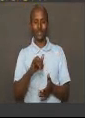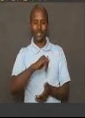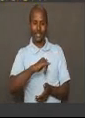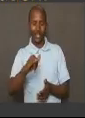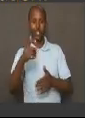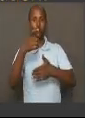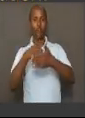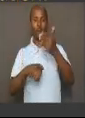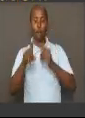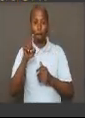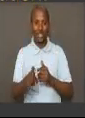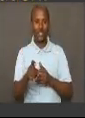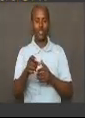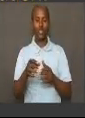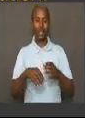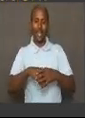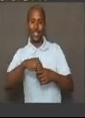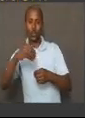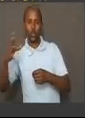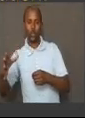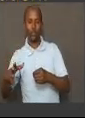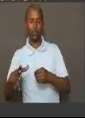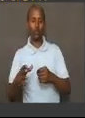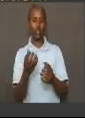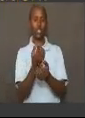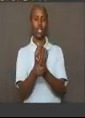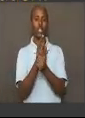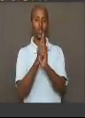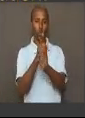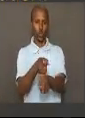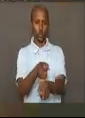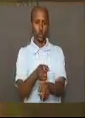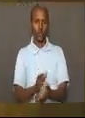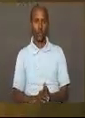value must be excluded from the solution.